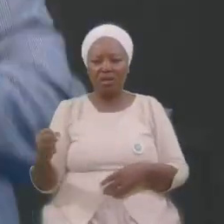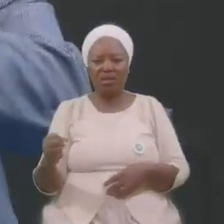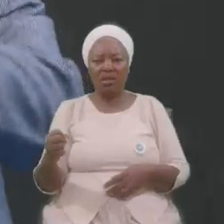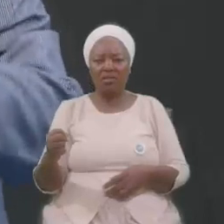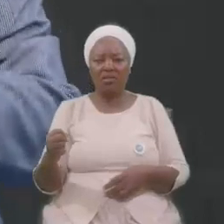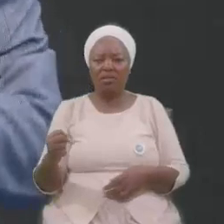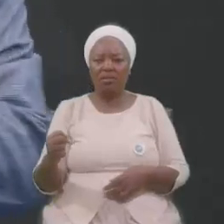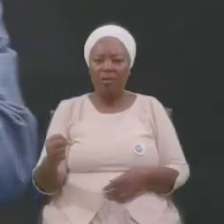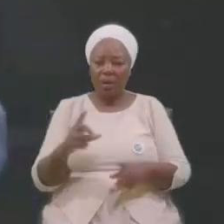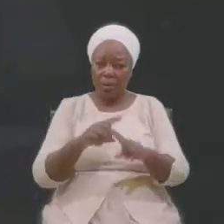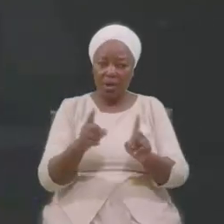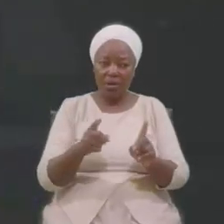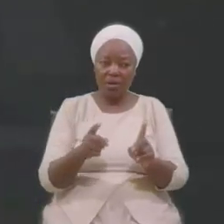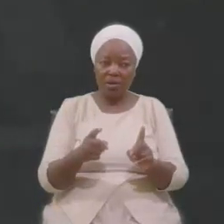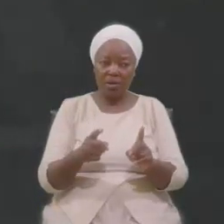but